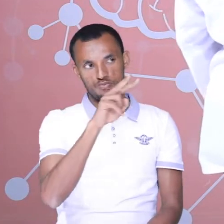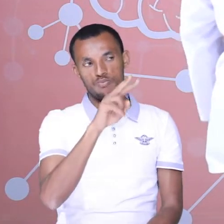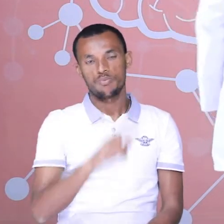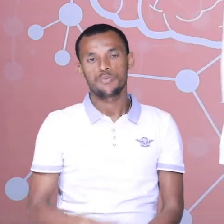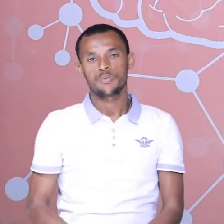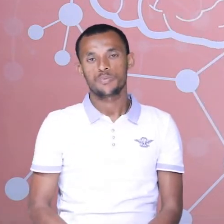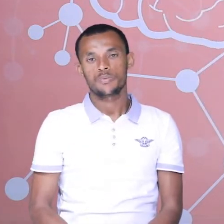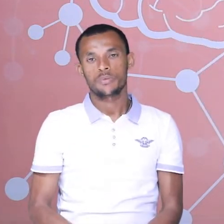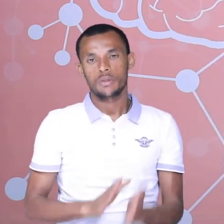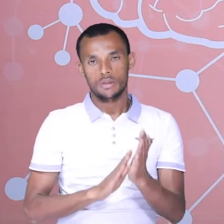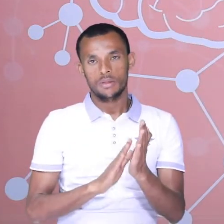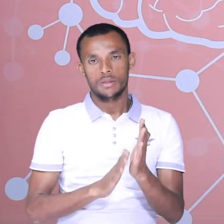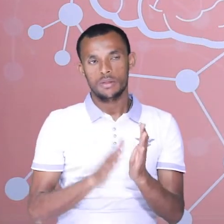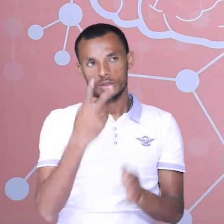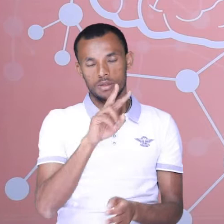excuse me,